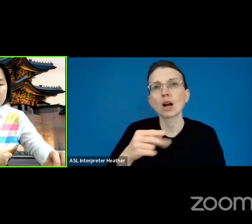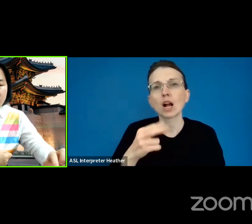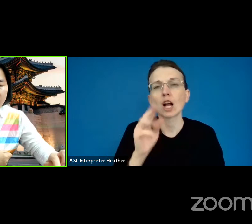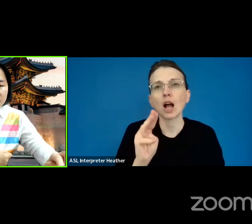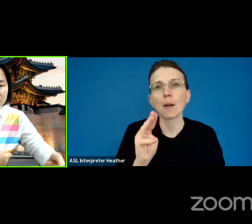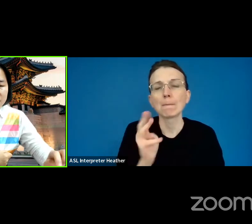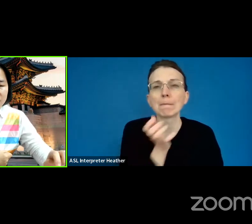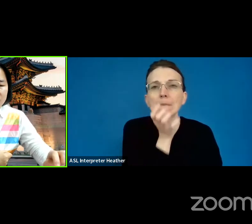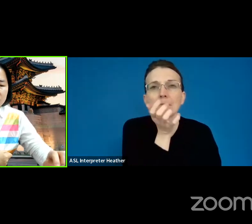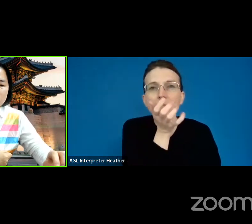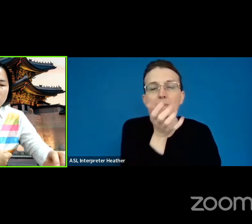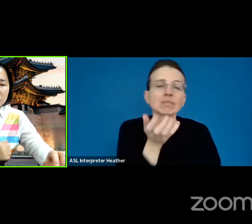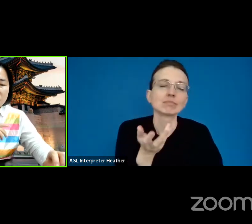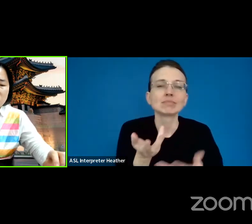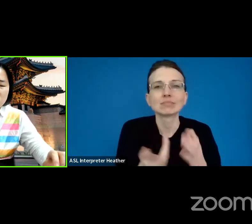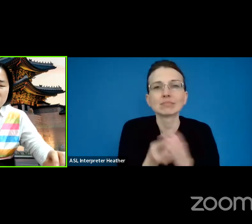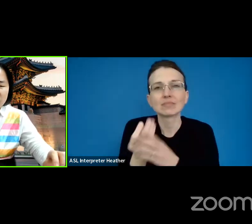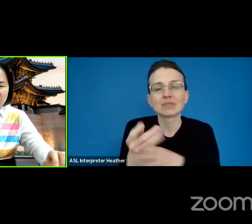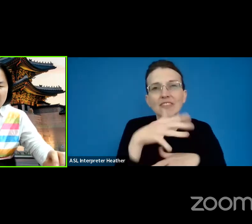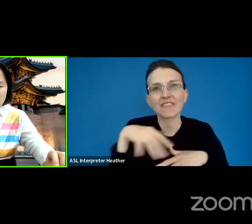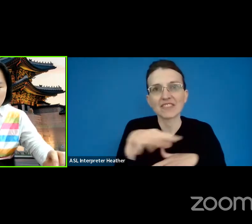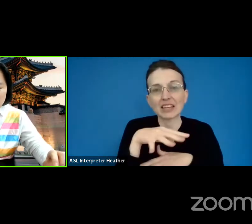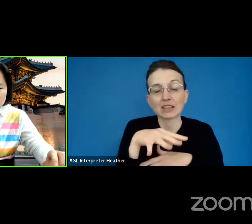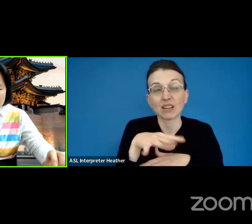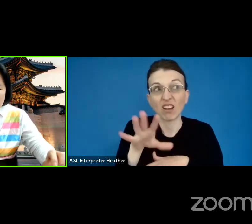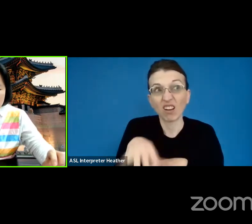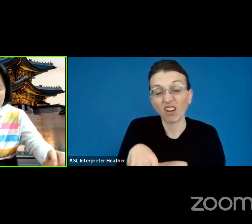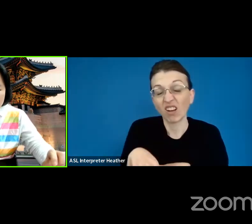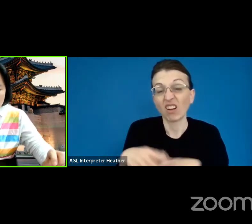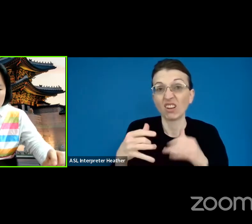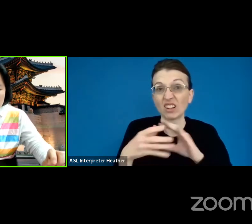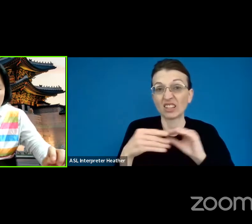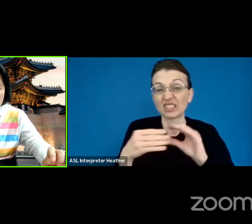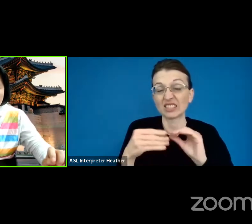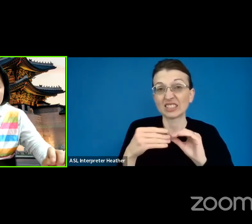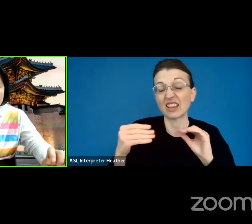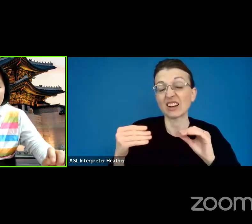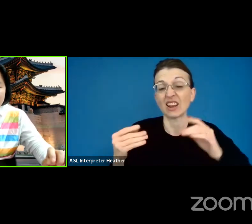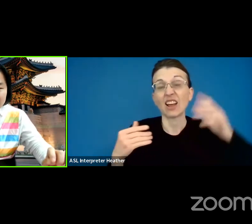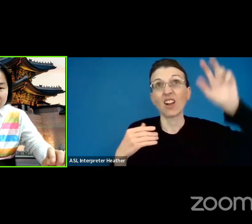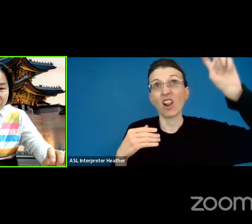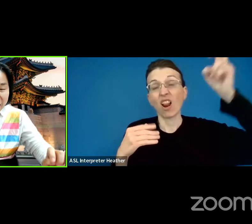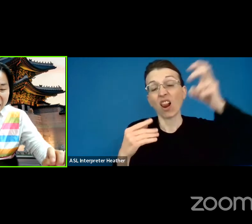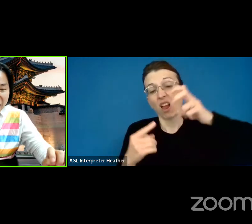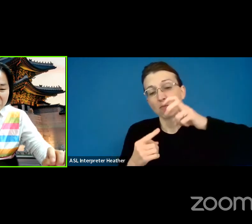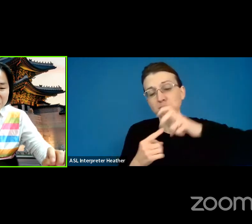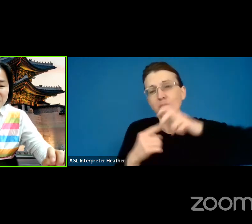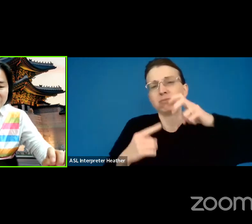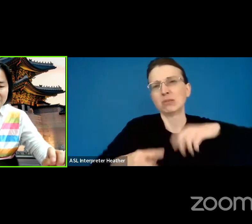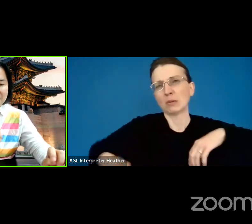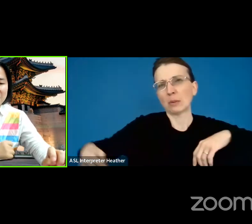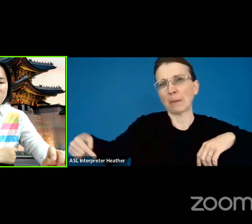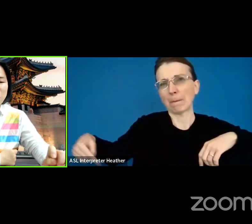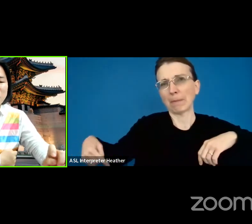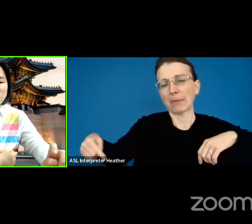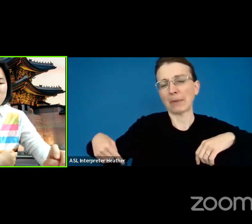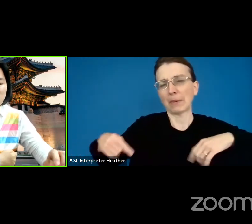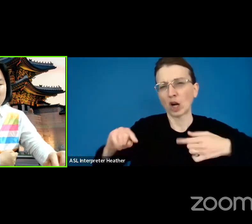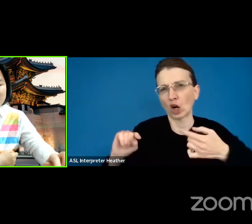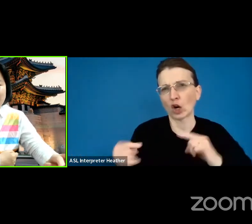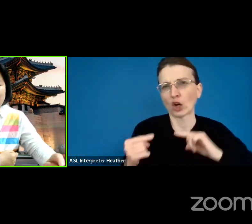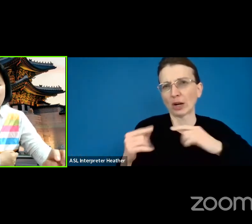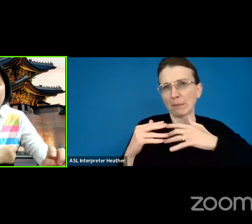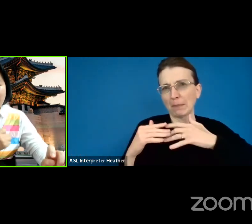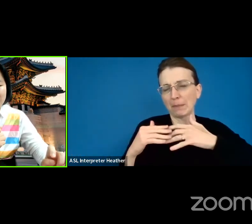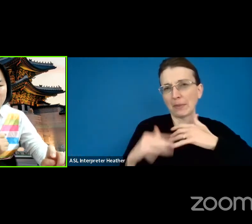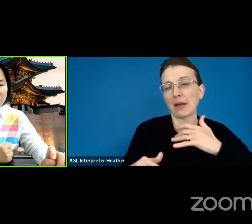It is said that the buttocks of a tiger were stabbed by a sorghum stalk, and after that, the sorghum stalk